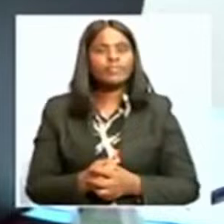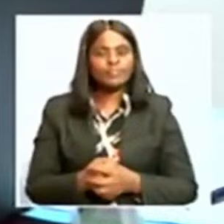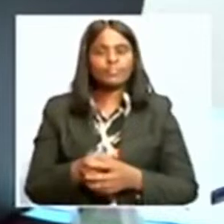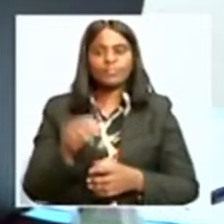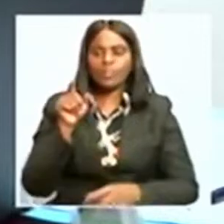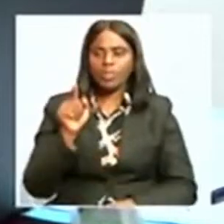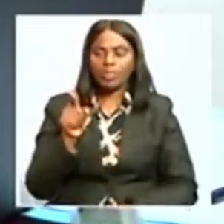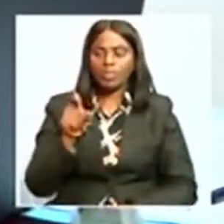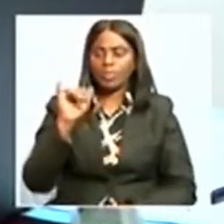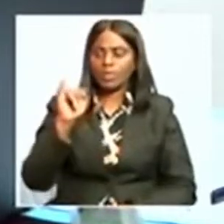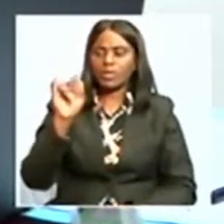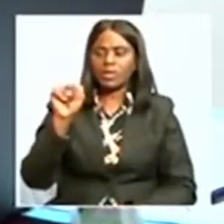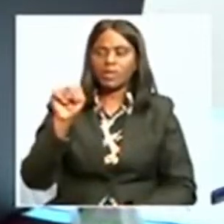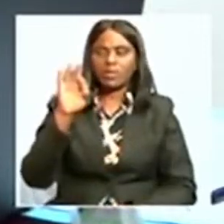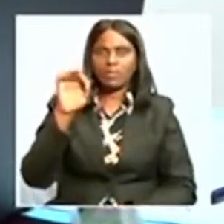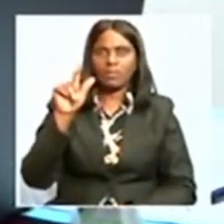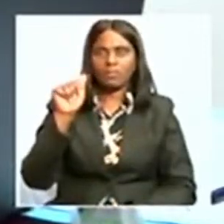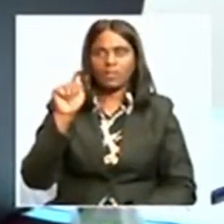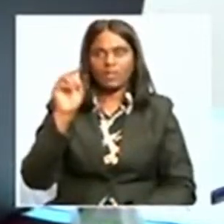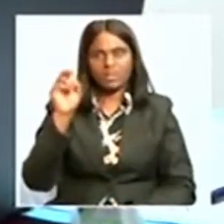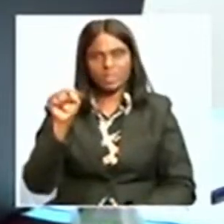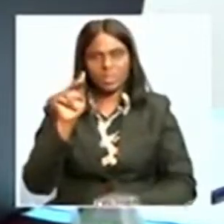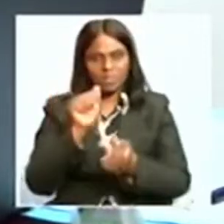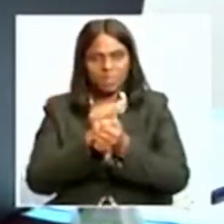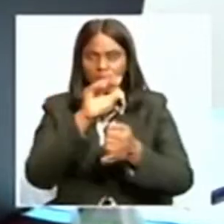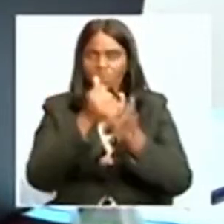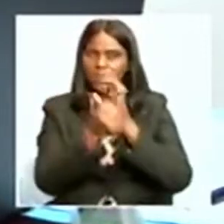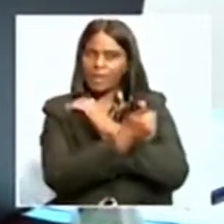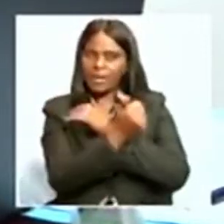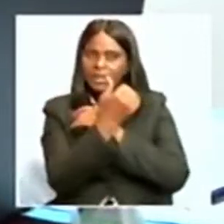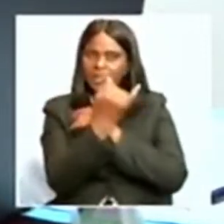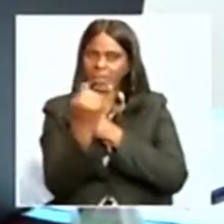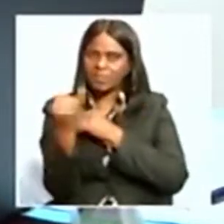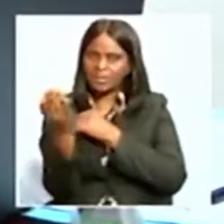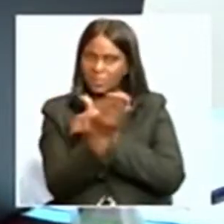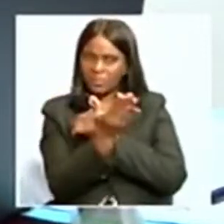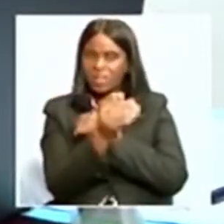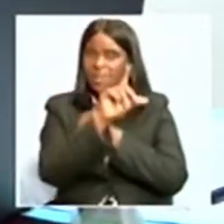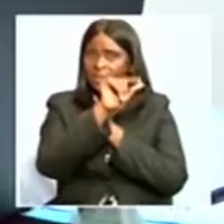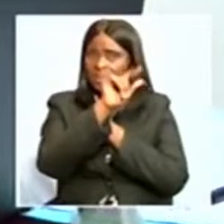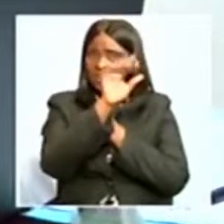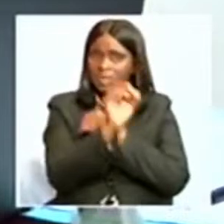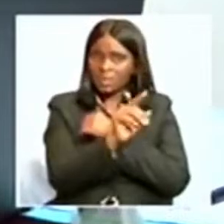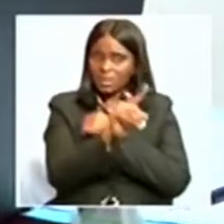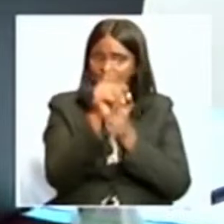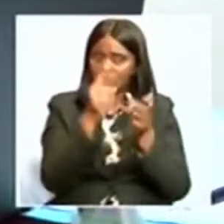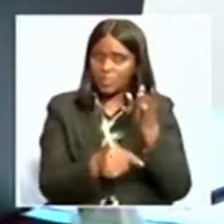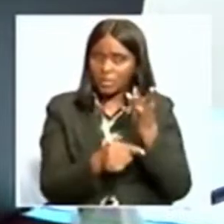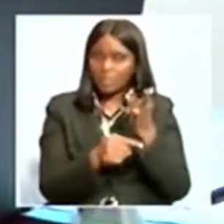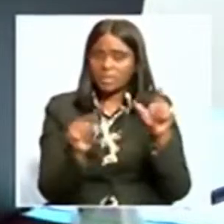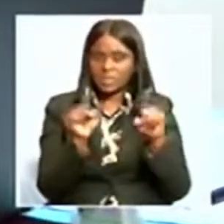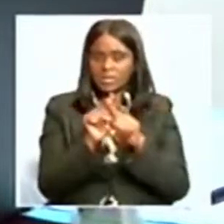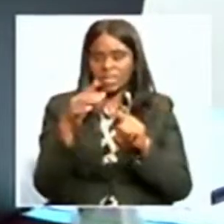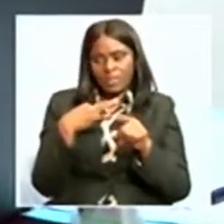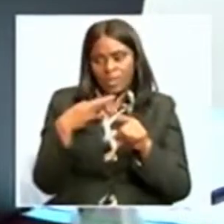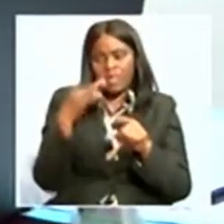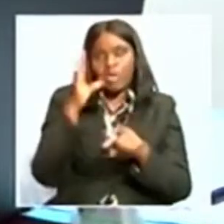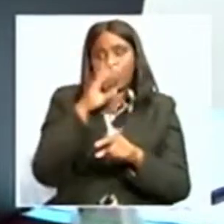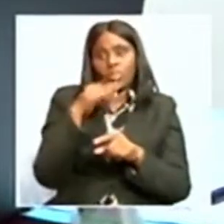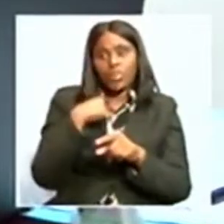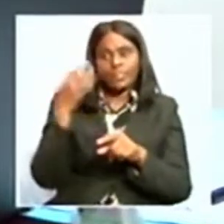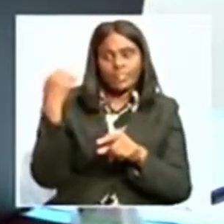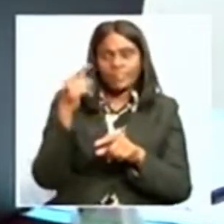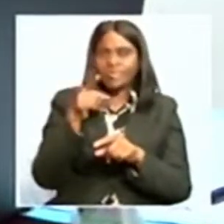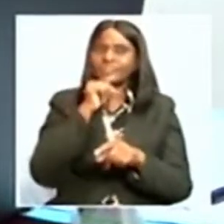because of issues of inflation and all these other issues, the 20% that was applied then was